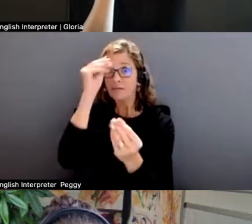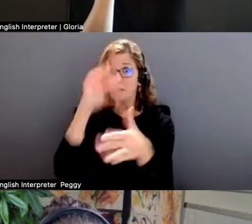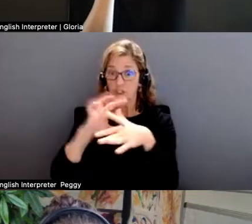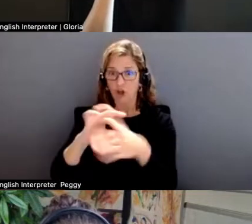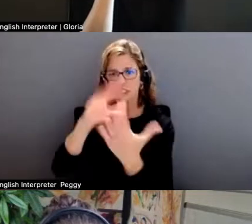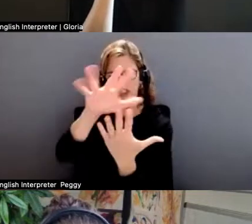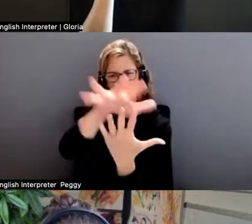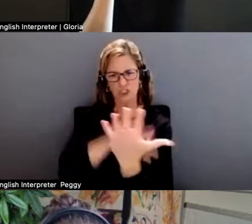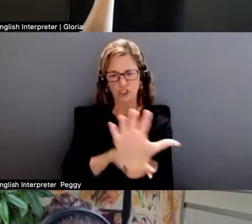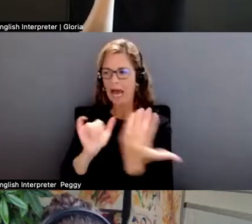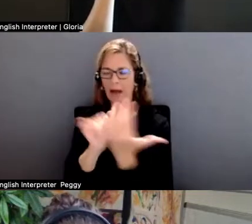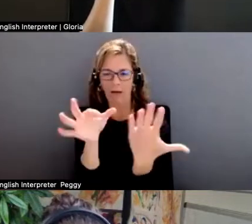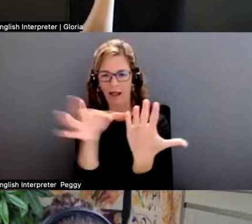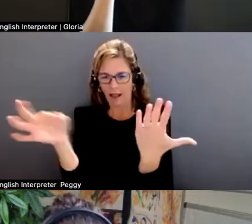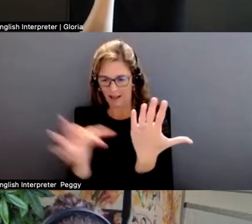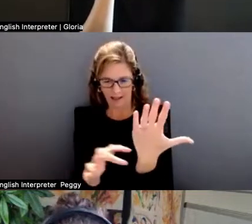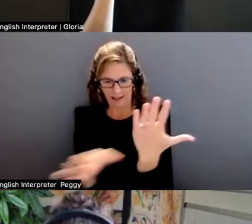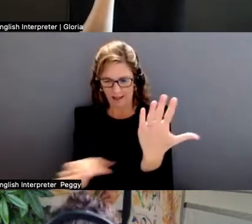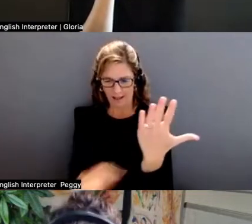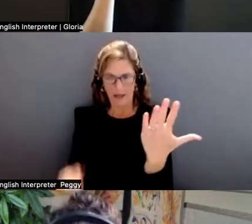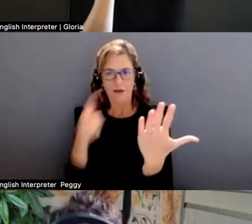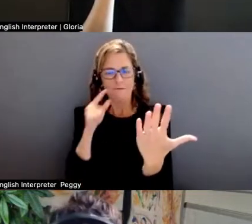to study themselves.